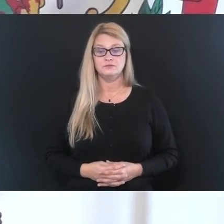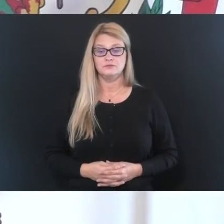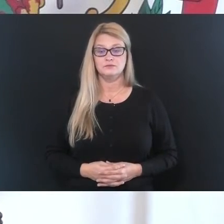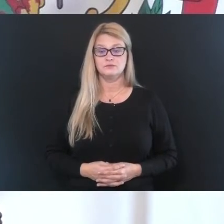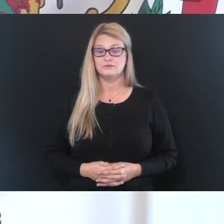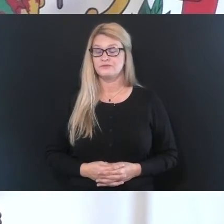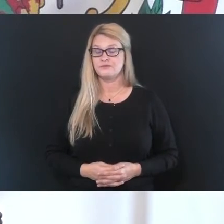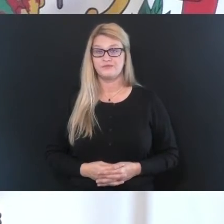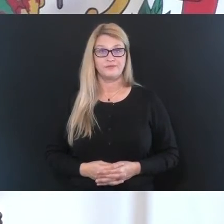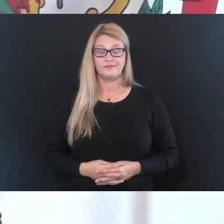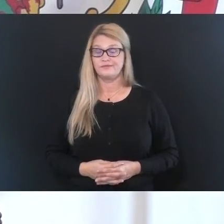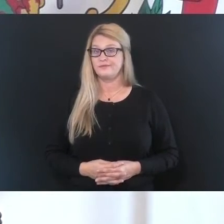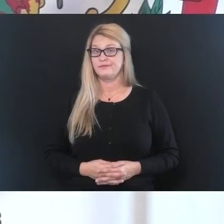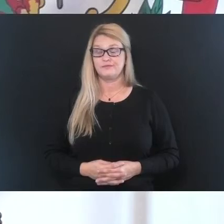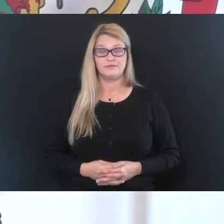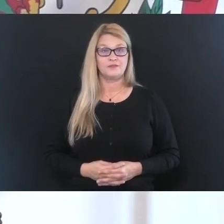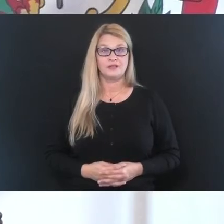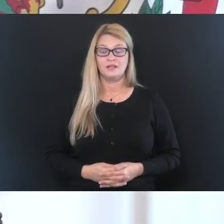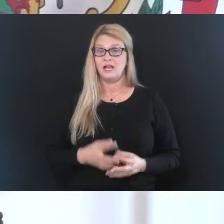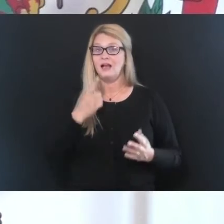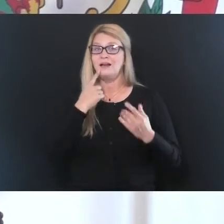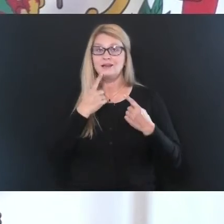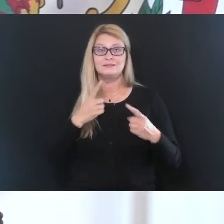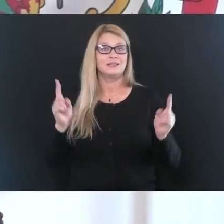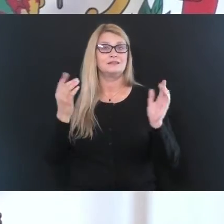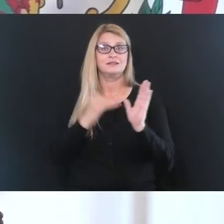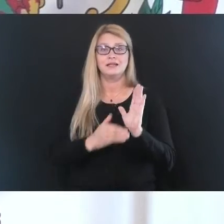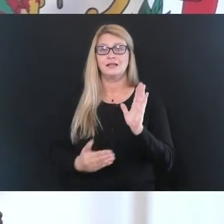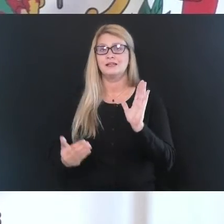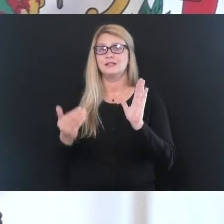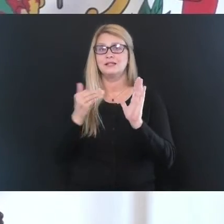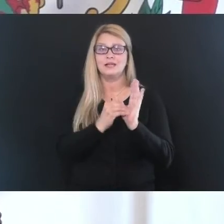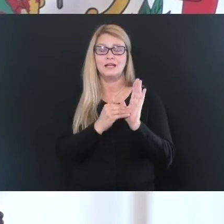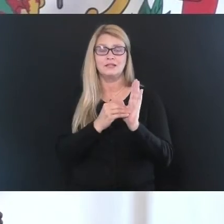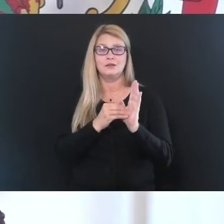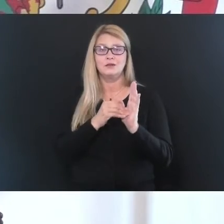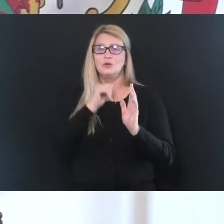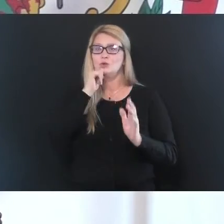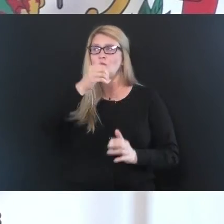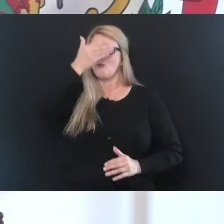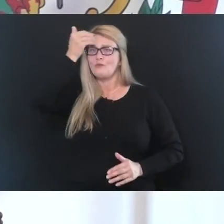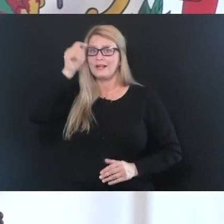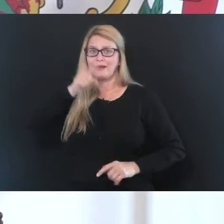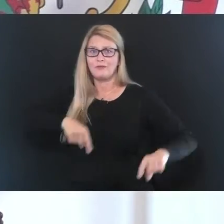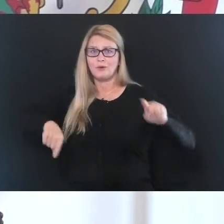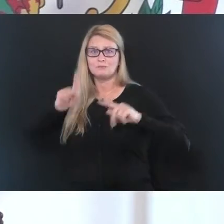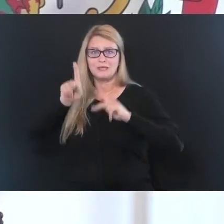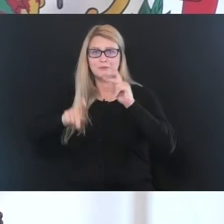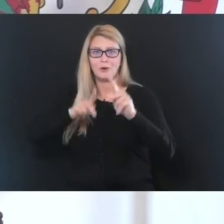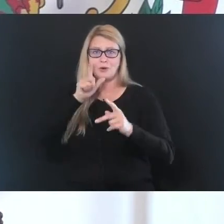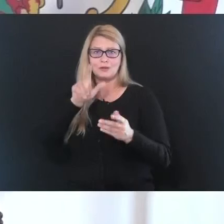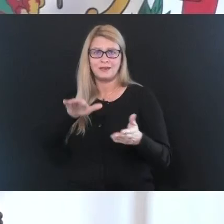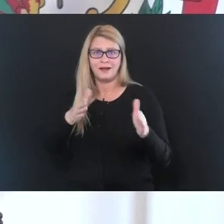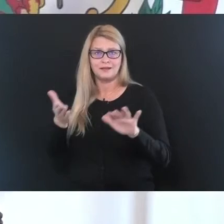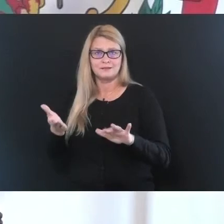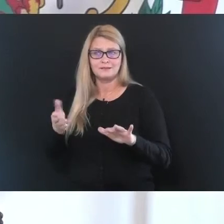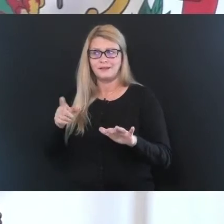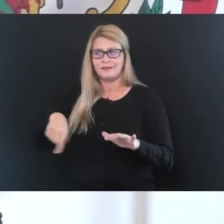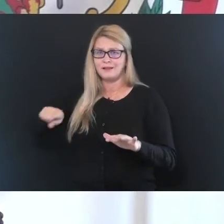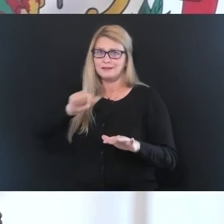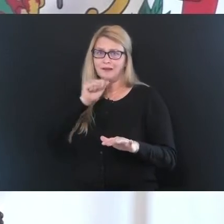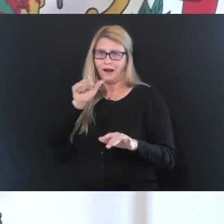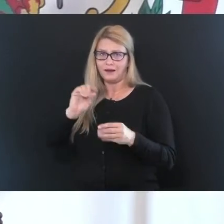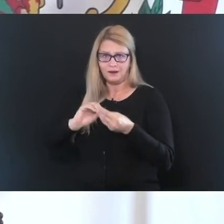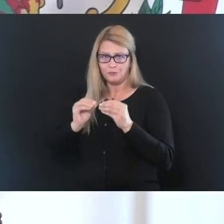I say it over and over. Please, please, please, don't let these people just become a number. Keep them in your